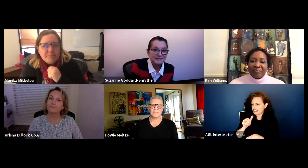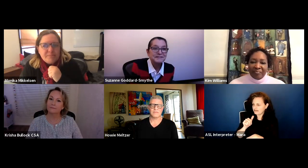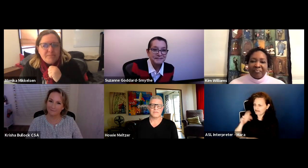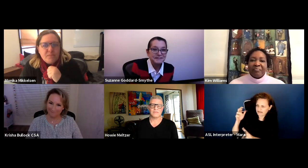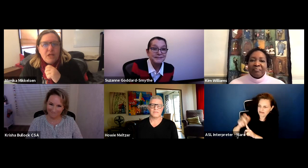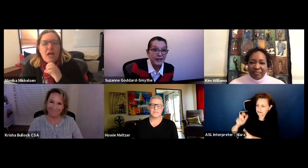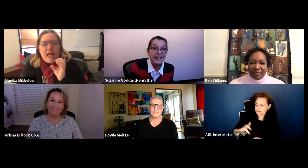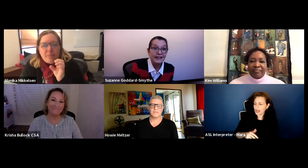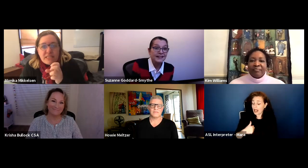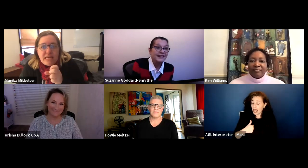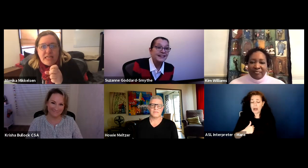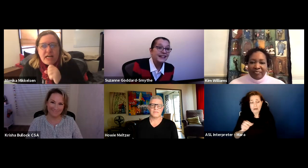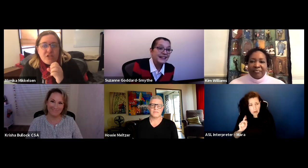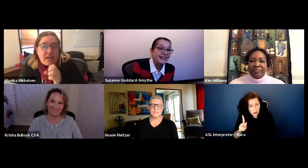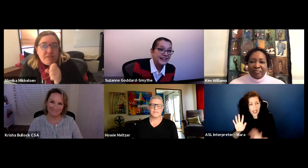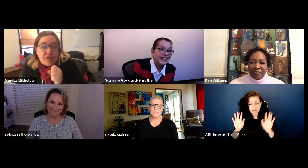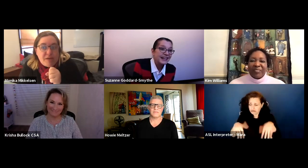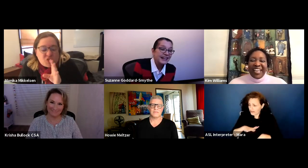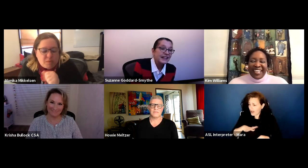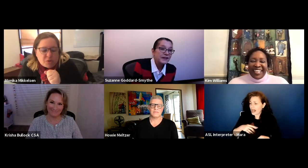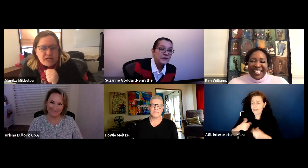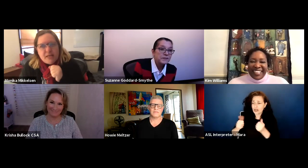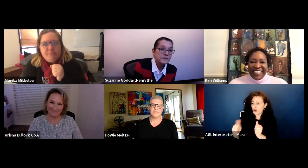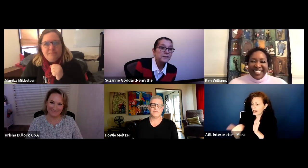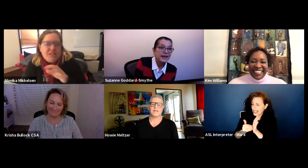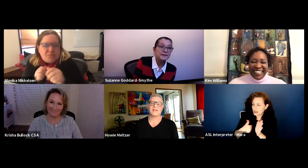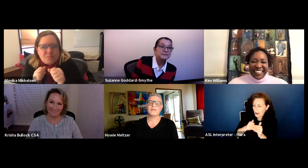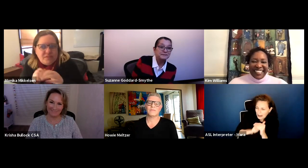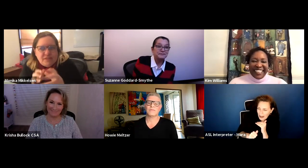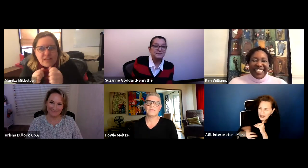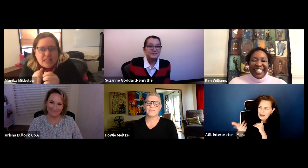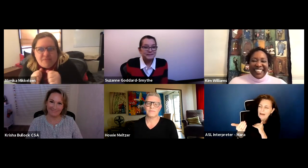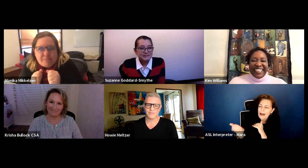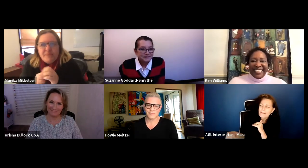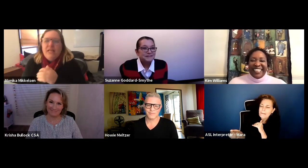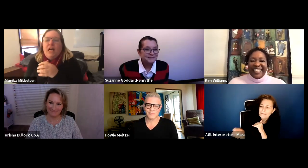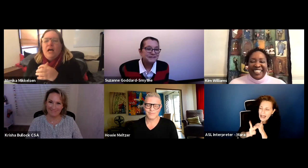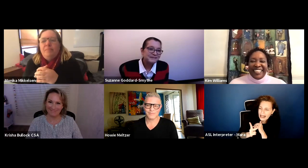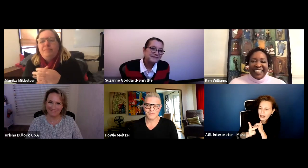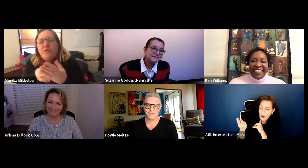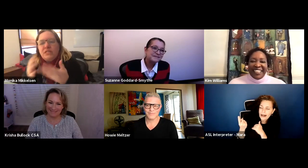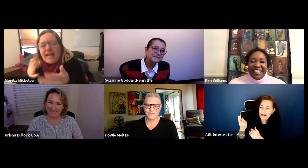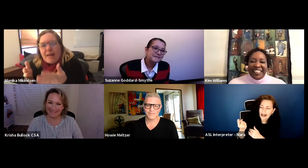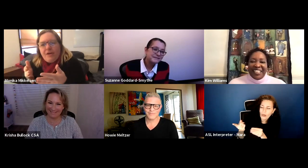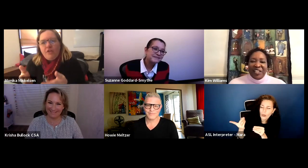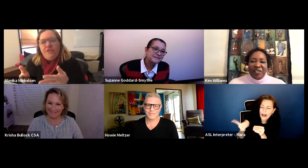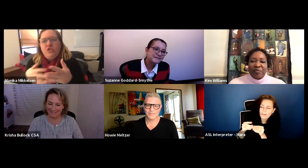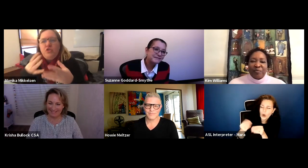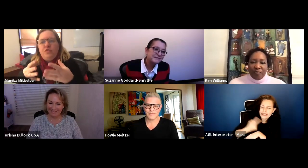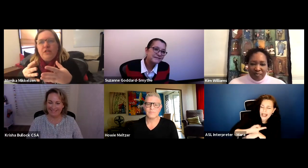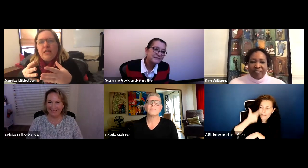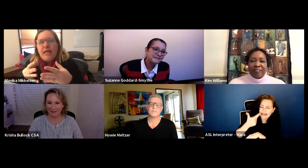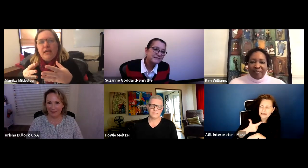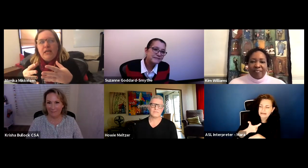time. Yeah. And I'm sneaky and I just have them come in just one more time because I love them. Does that happen often?